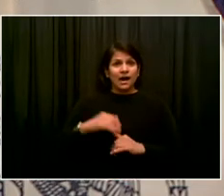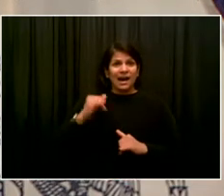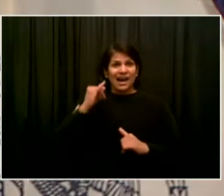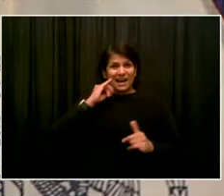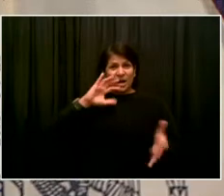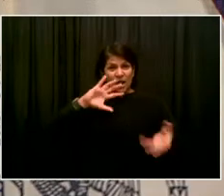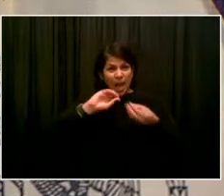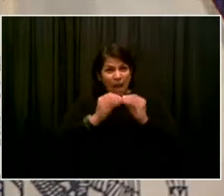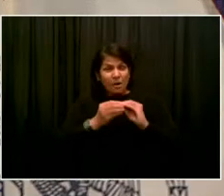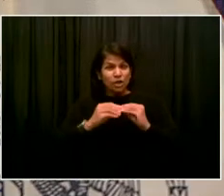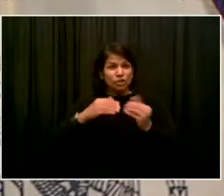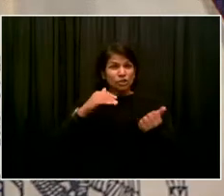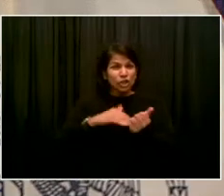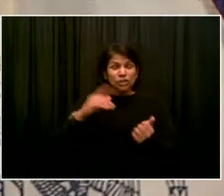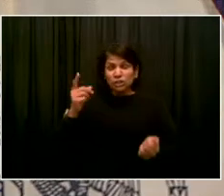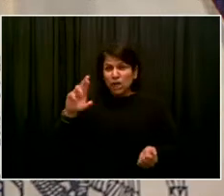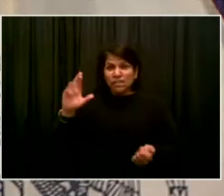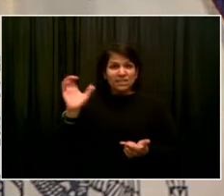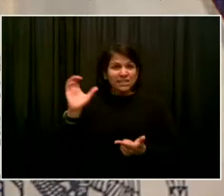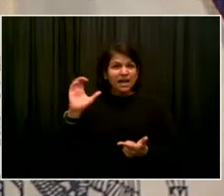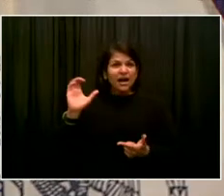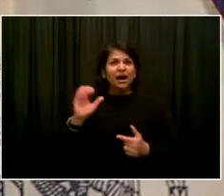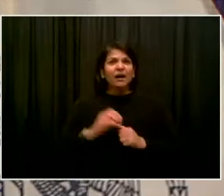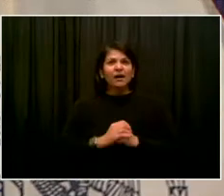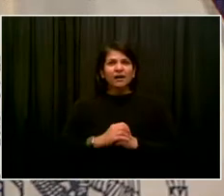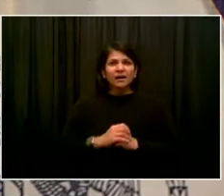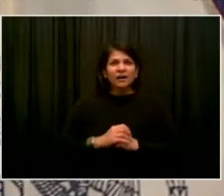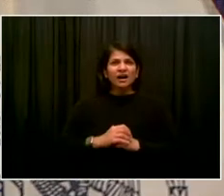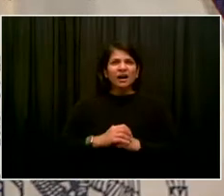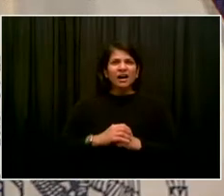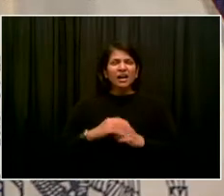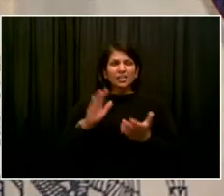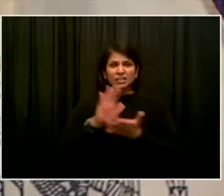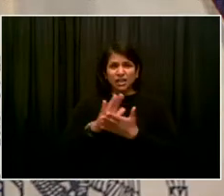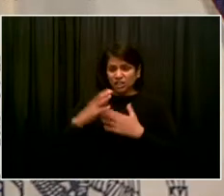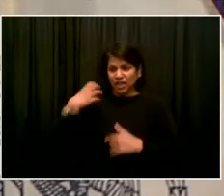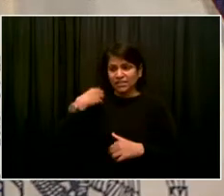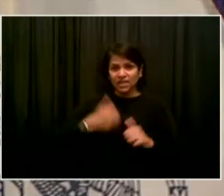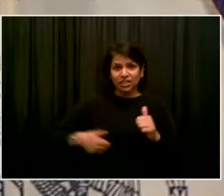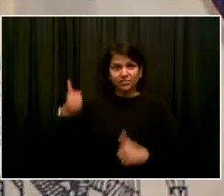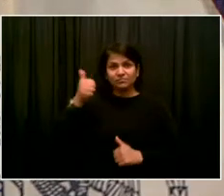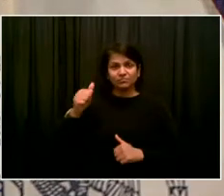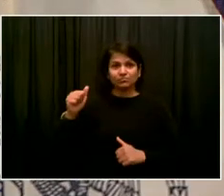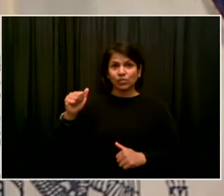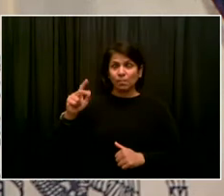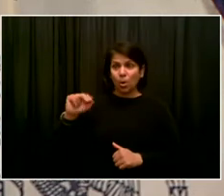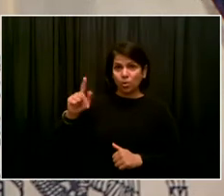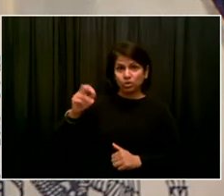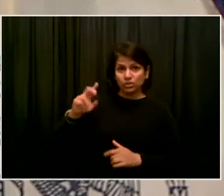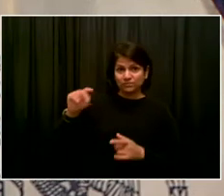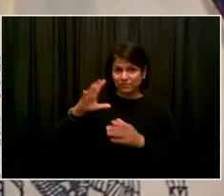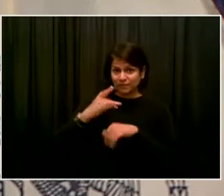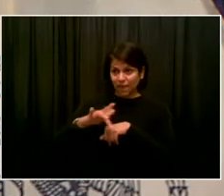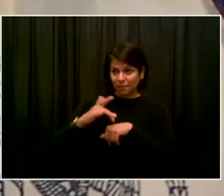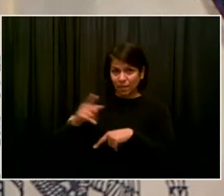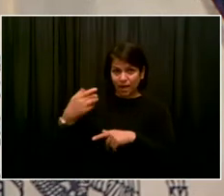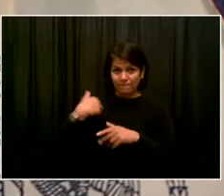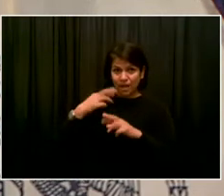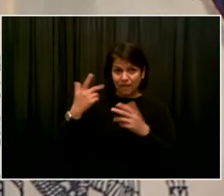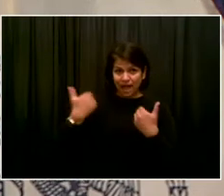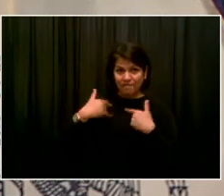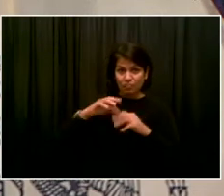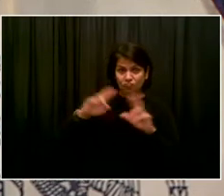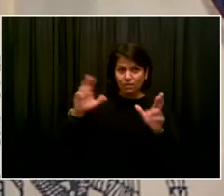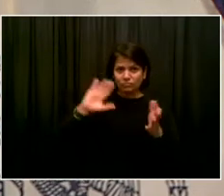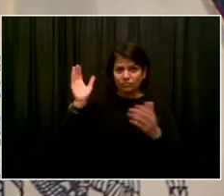or Dr. Choksi or Chancellor Porter have it available right now, we'll give you the latest. If not, our team will